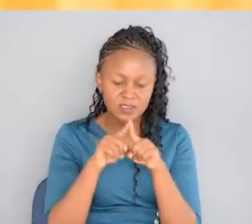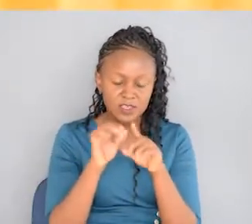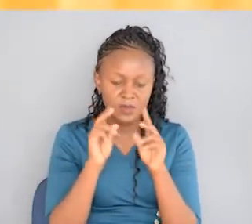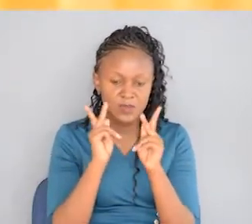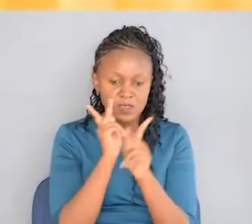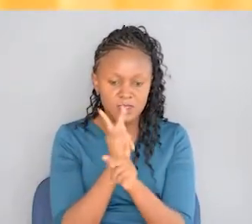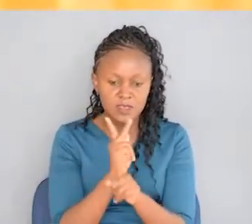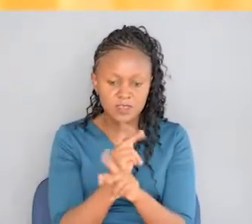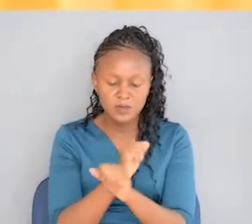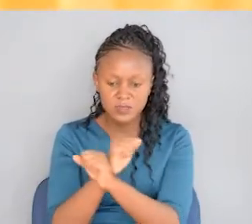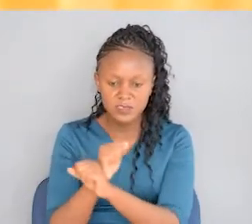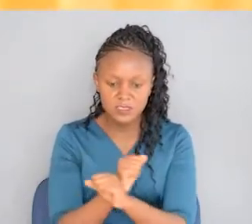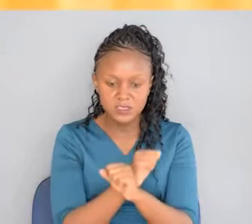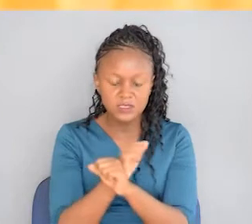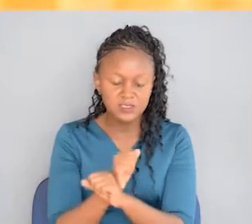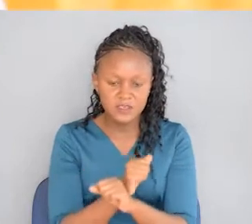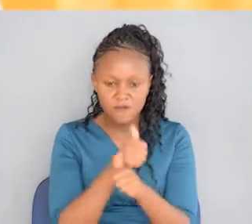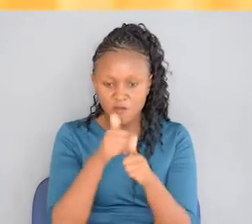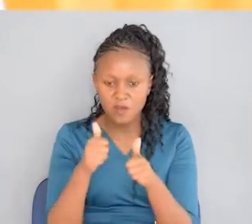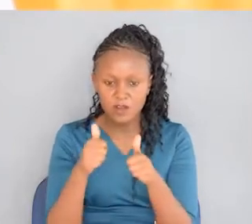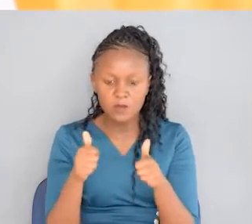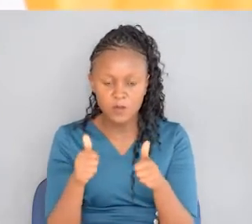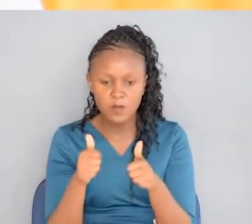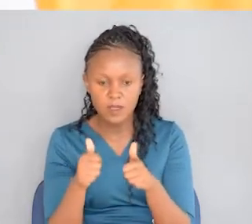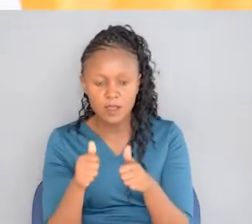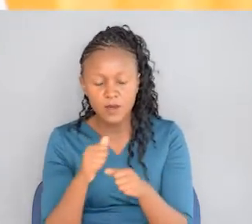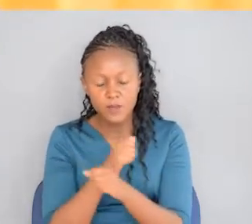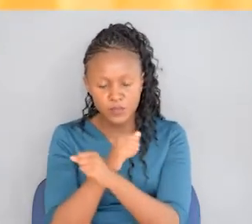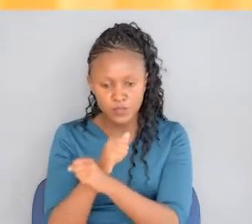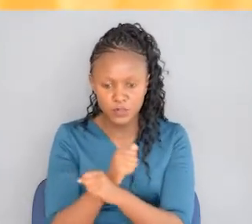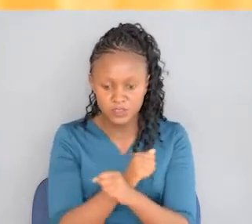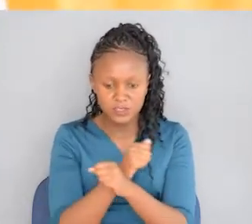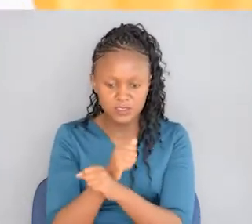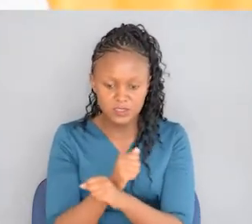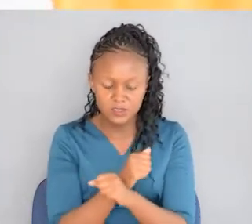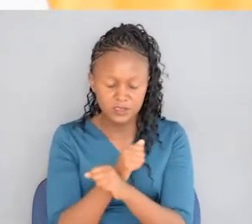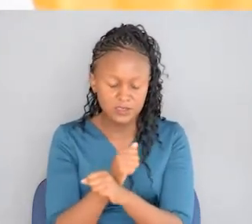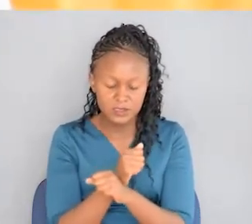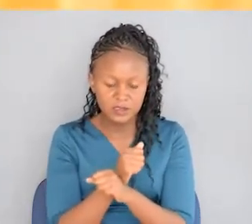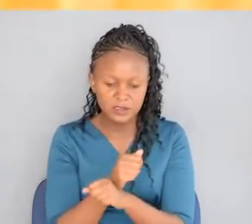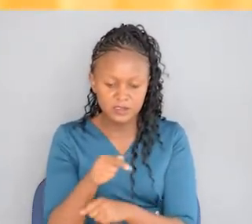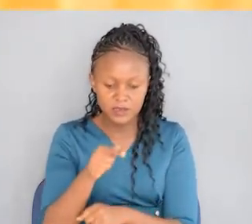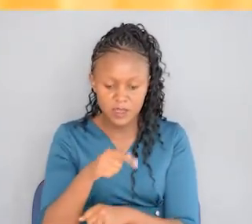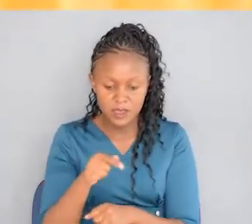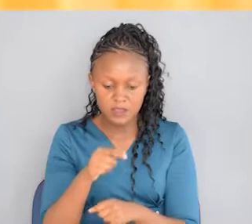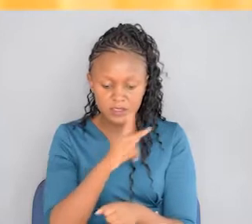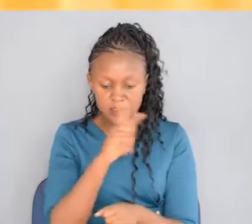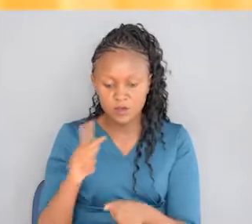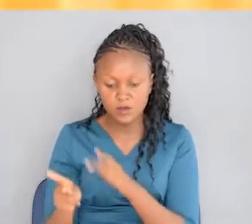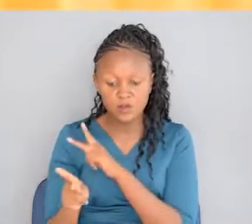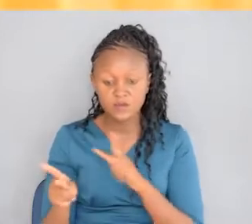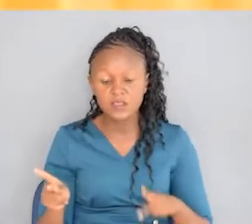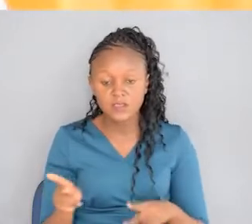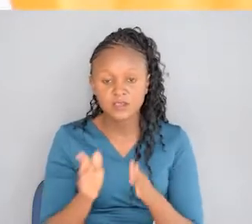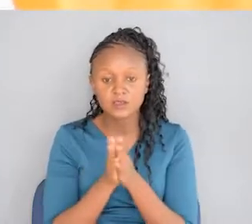Kings, that you may keep us safe and end us in your wings, that you may surround us with mountains just as you surround Jerusalem, King of Kings.